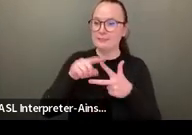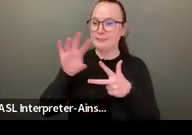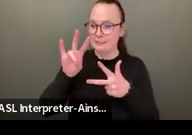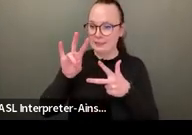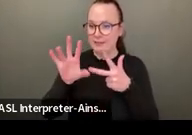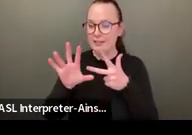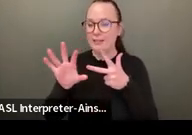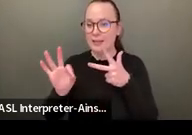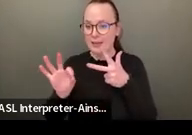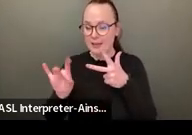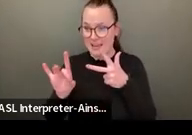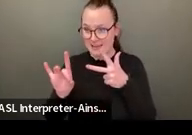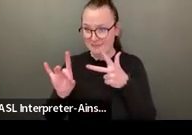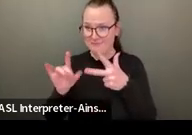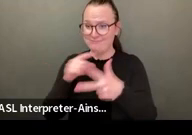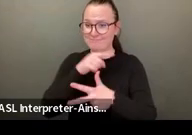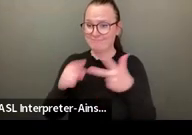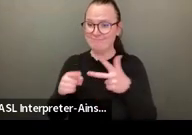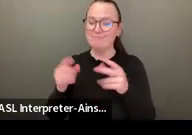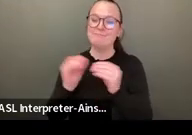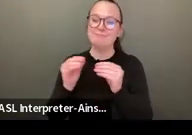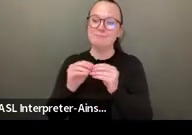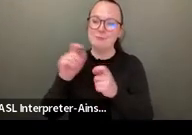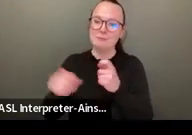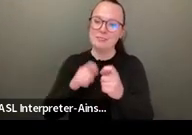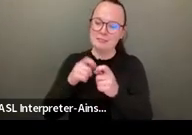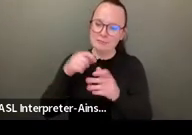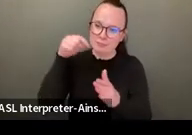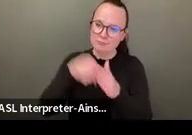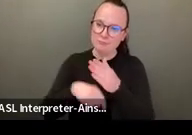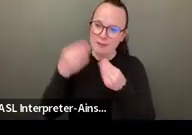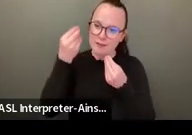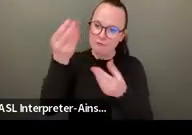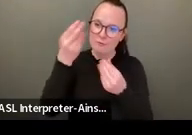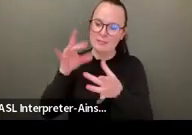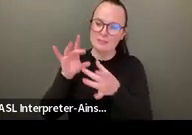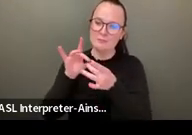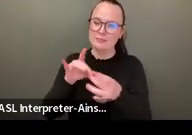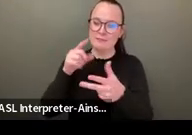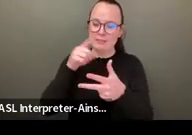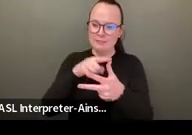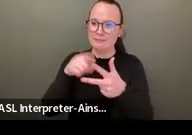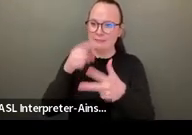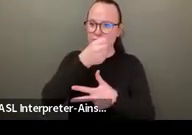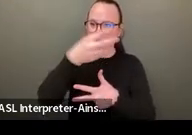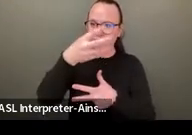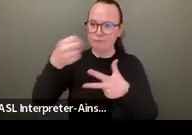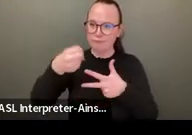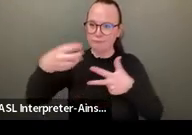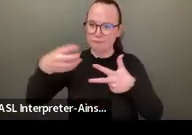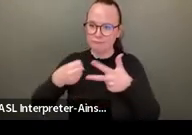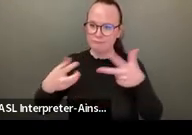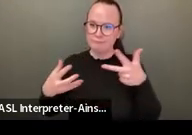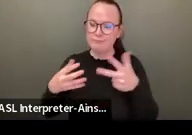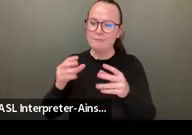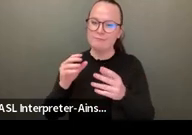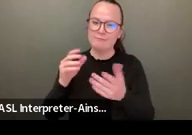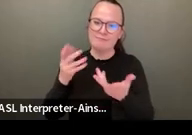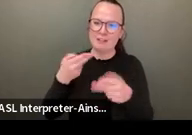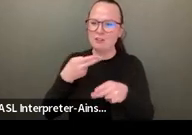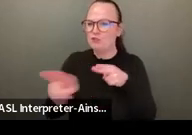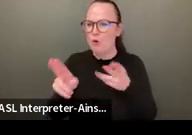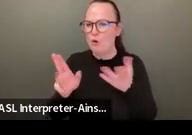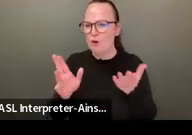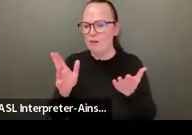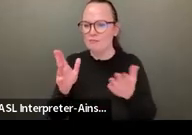little more detailed information, more specific to those sections, shorter. It's about 40